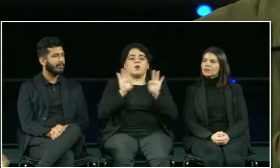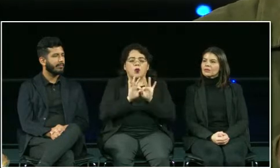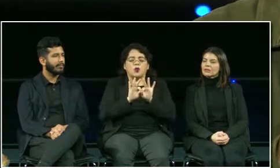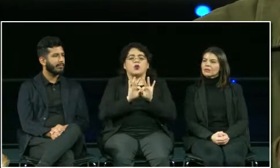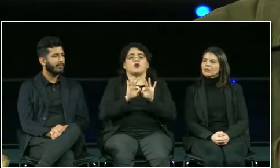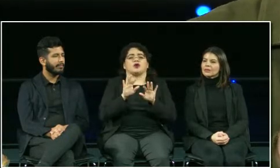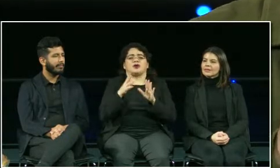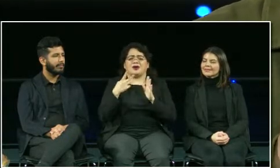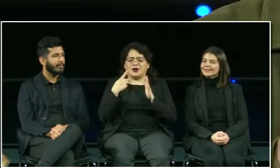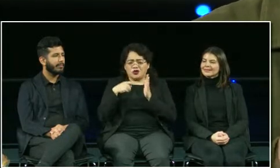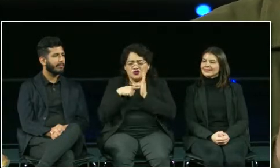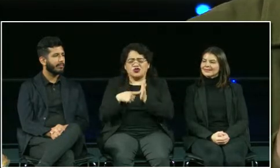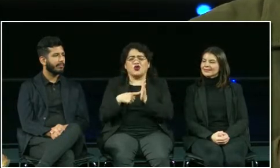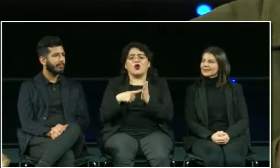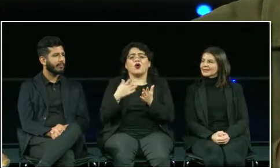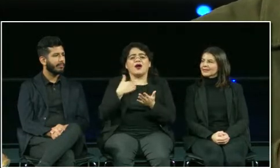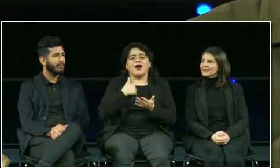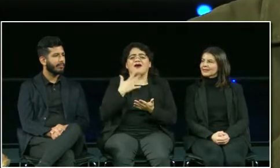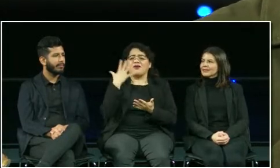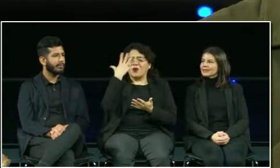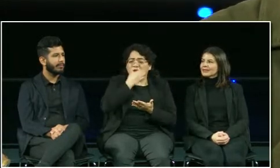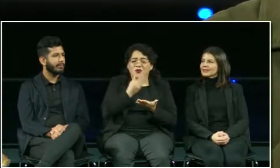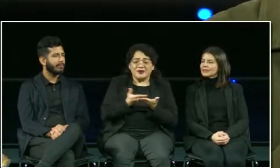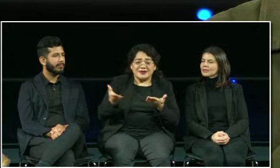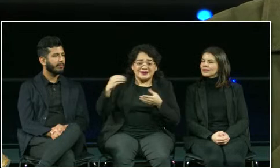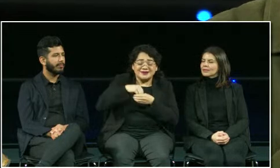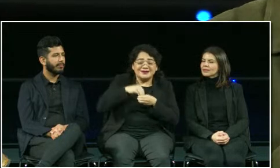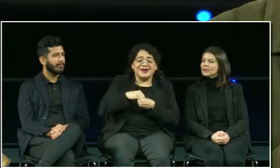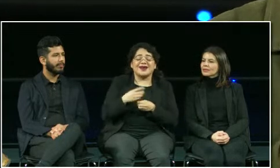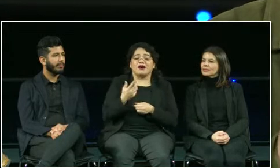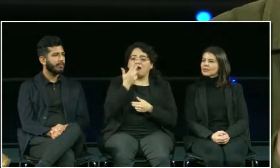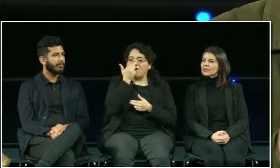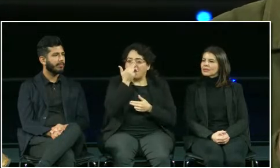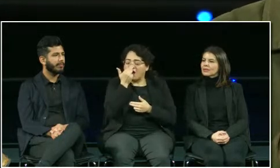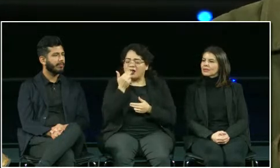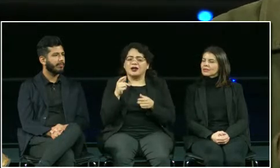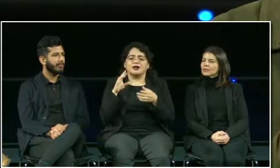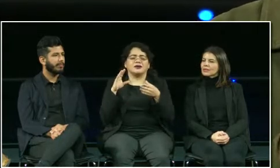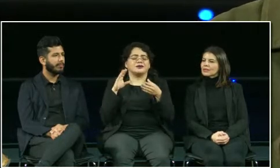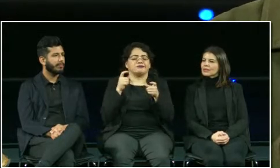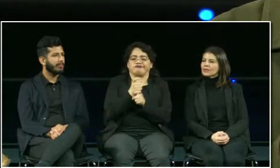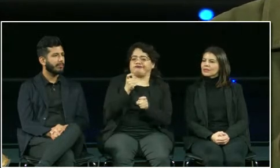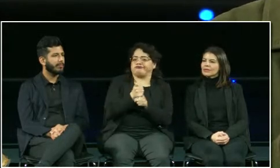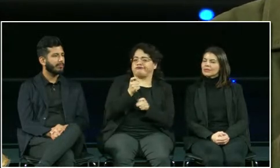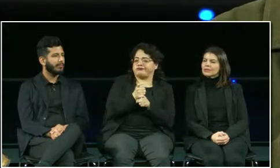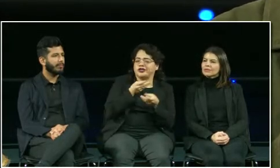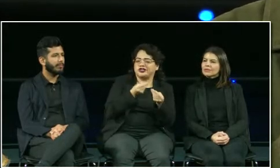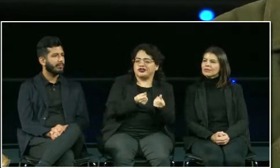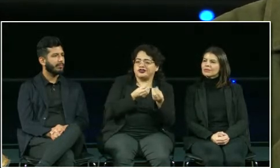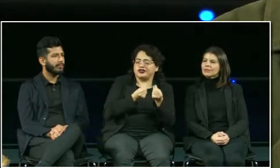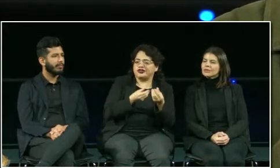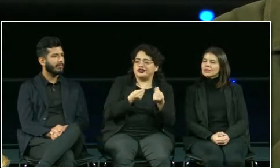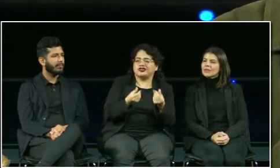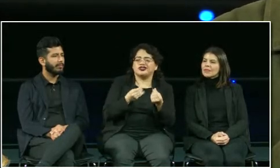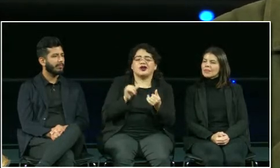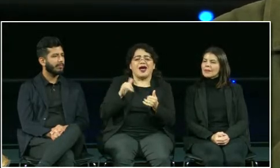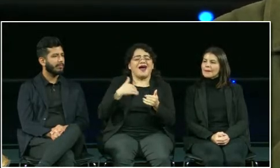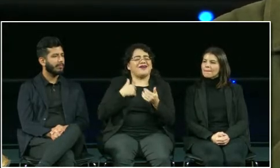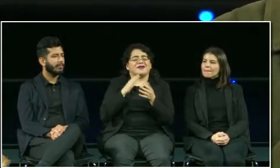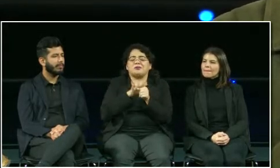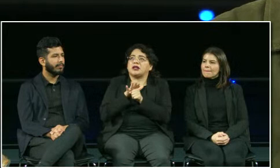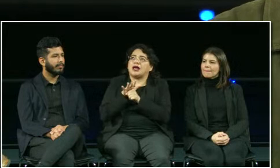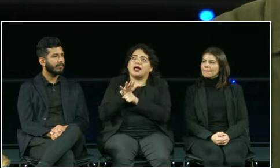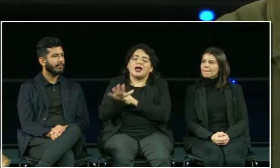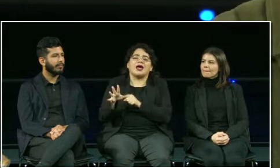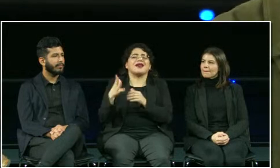the charm of the place and the wit and the heart that far exceeds the kind of the negative history. So that, yeah, that